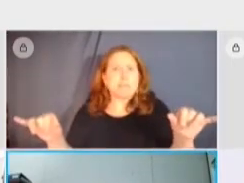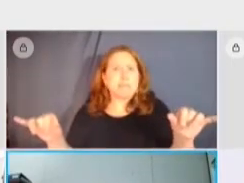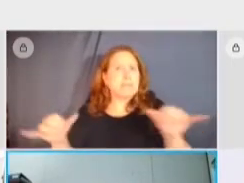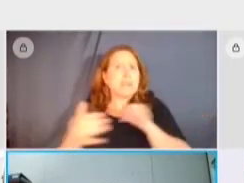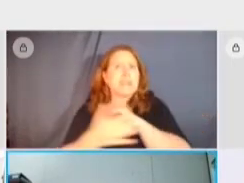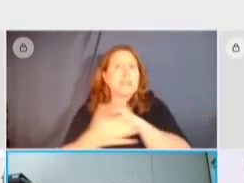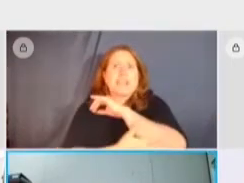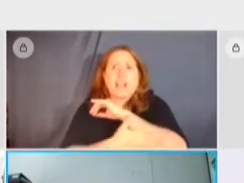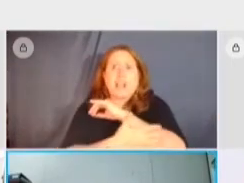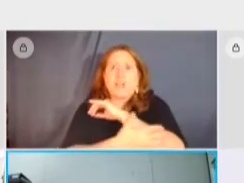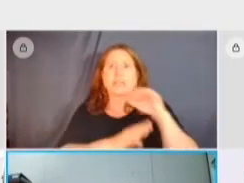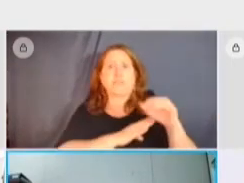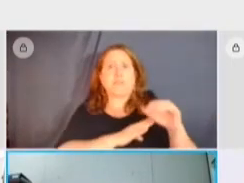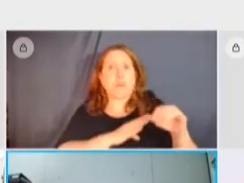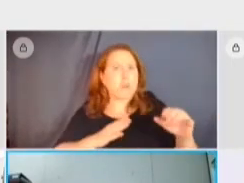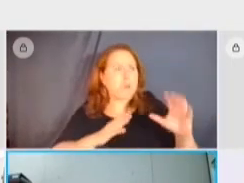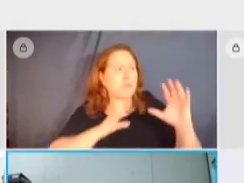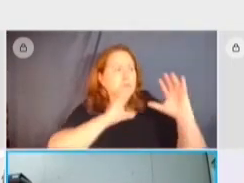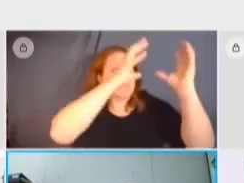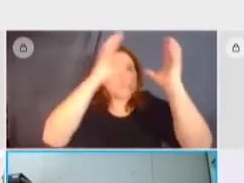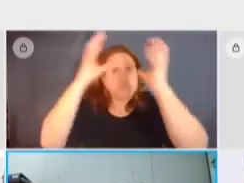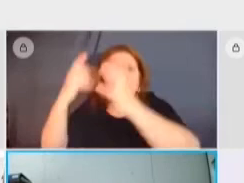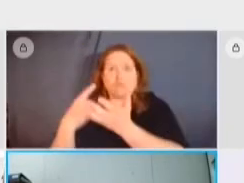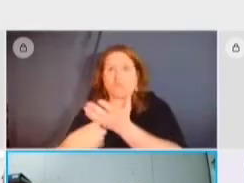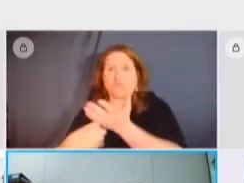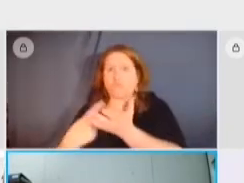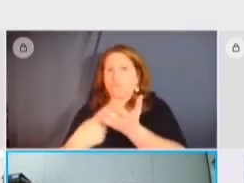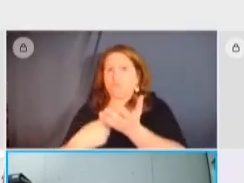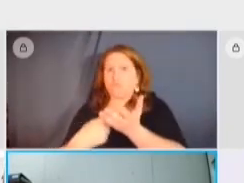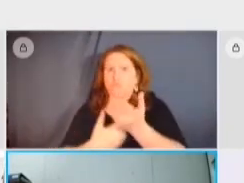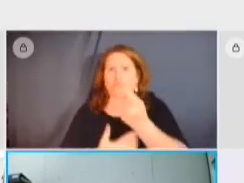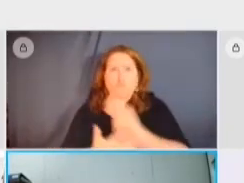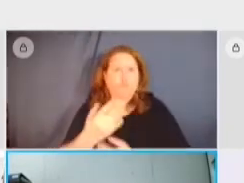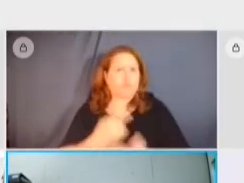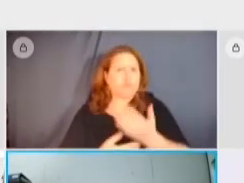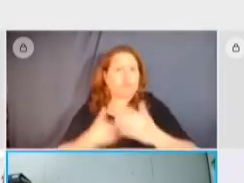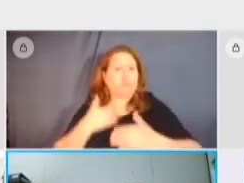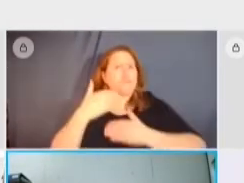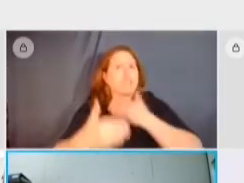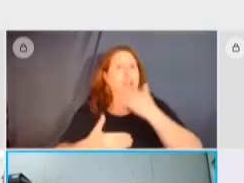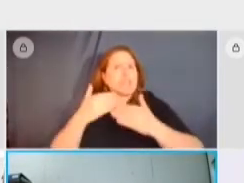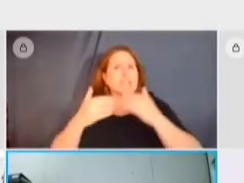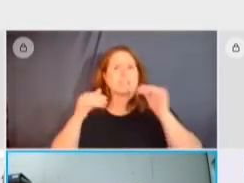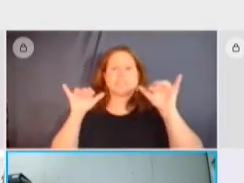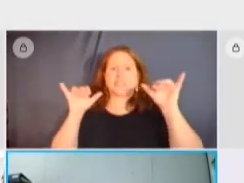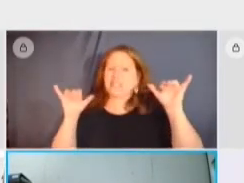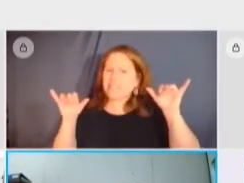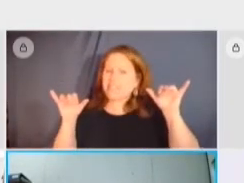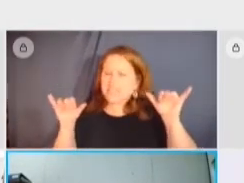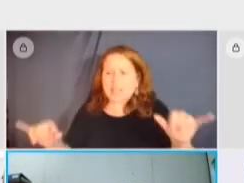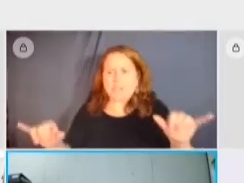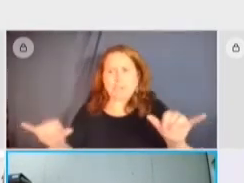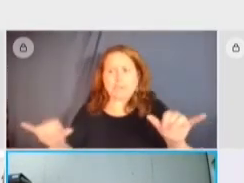that process. And in the translation of the regulation into